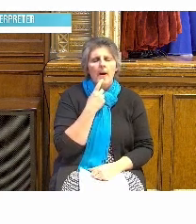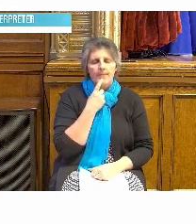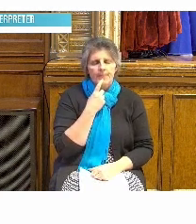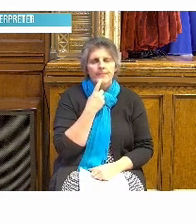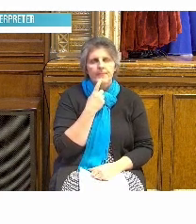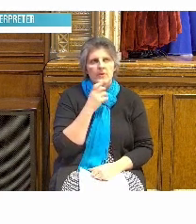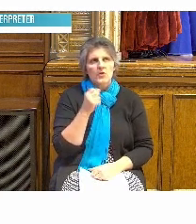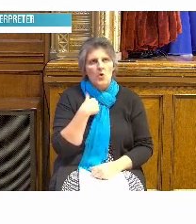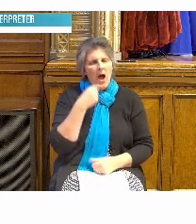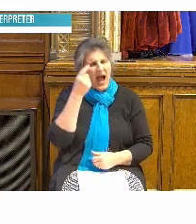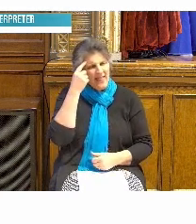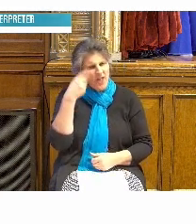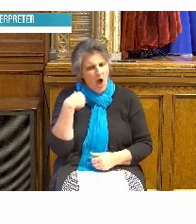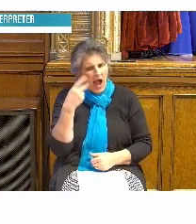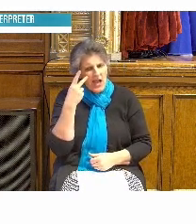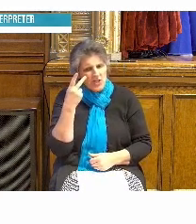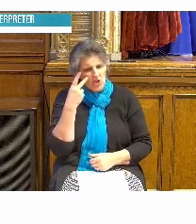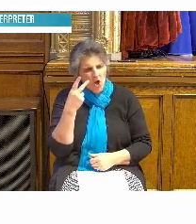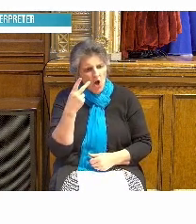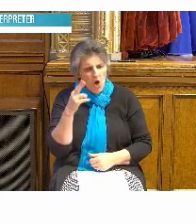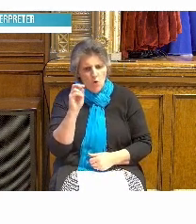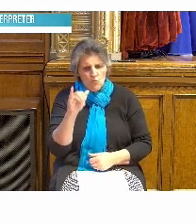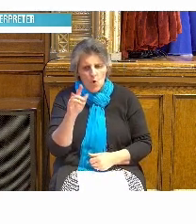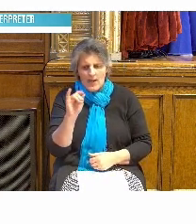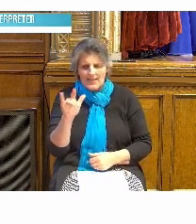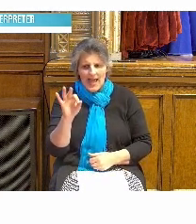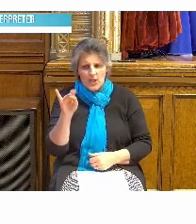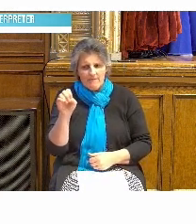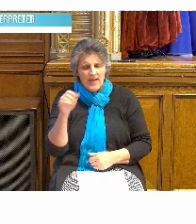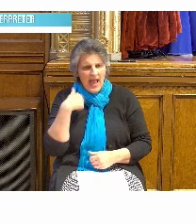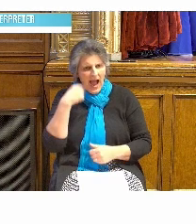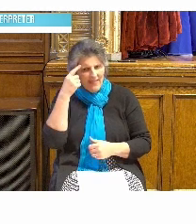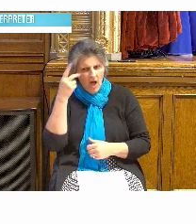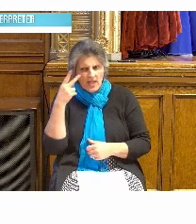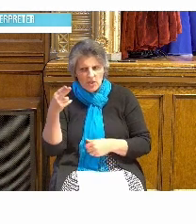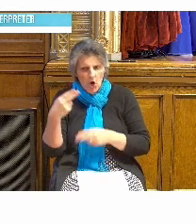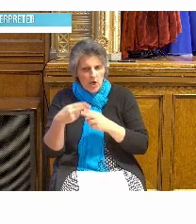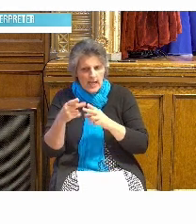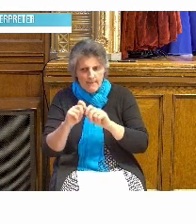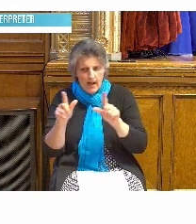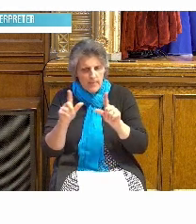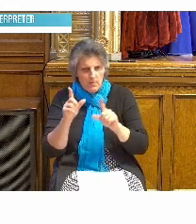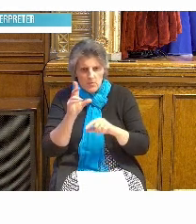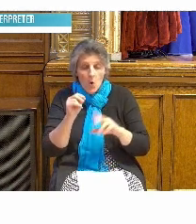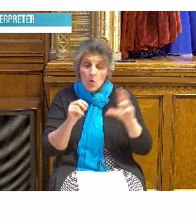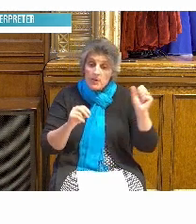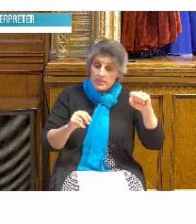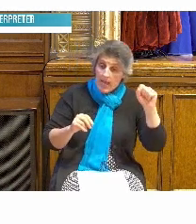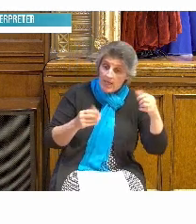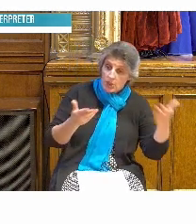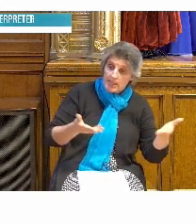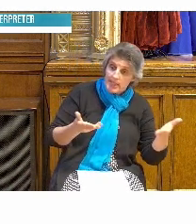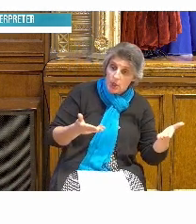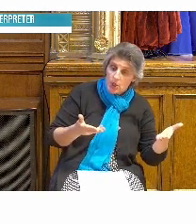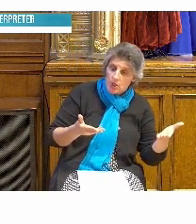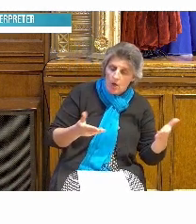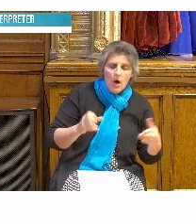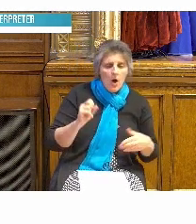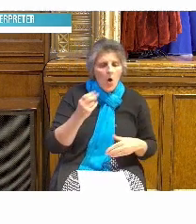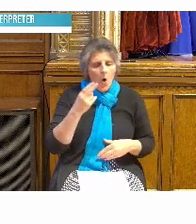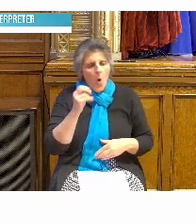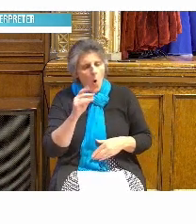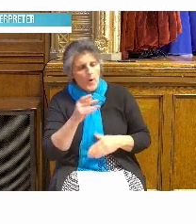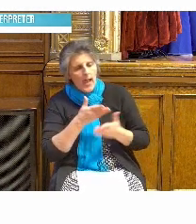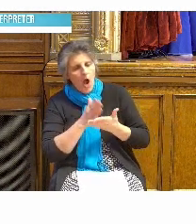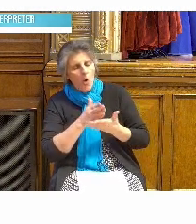Yes, I thought I saw Lori Daniel Favors. I thought I saw her name pop up, but maybe not. Yes, she's here. Oh, okay, all